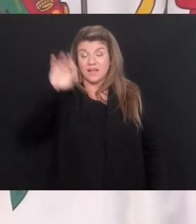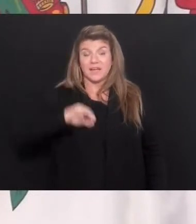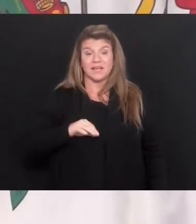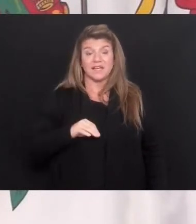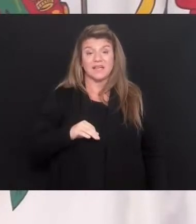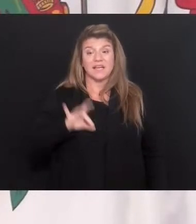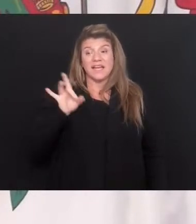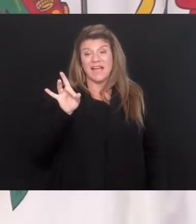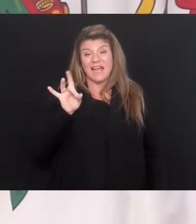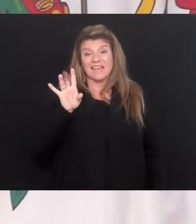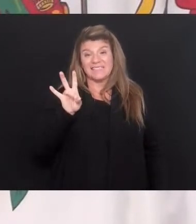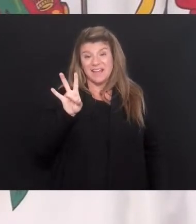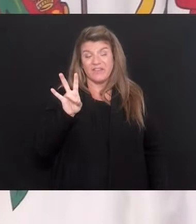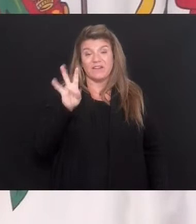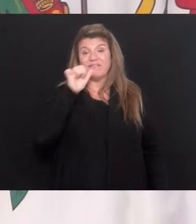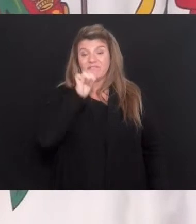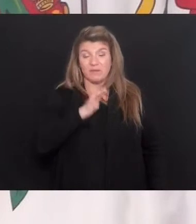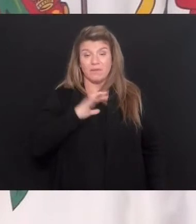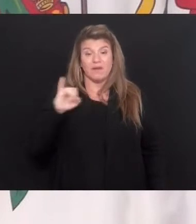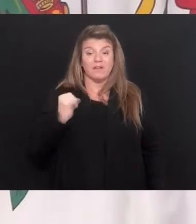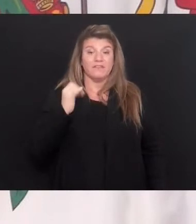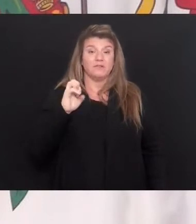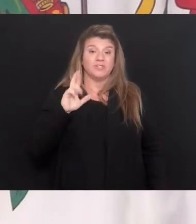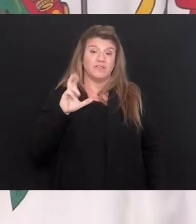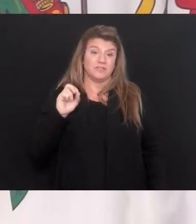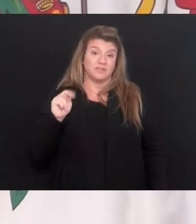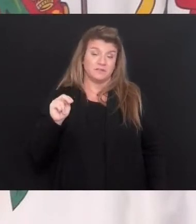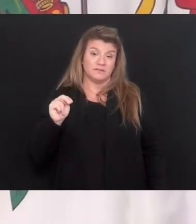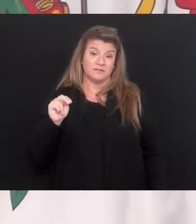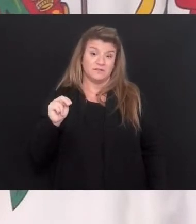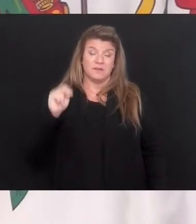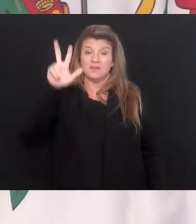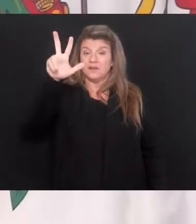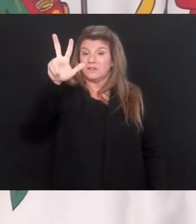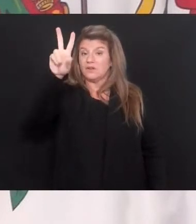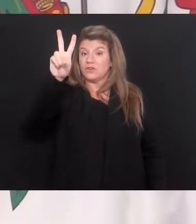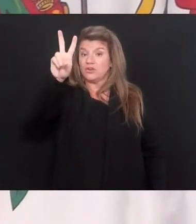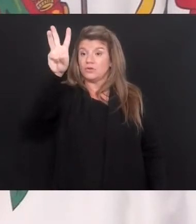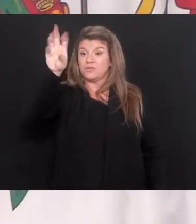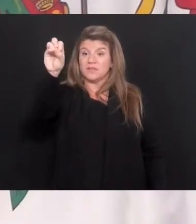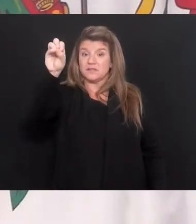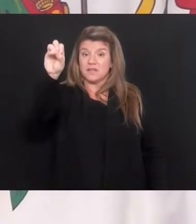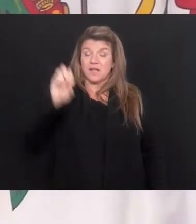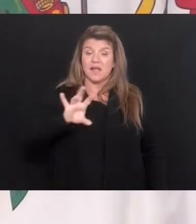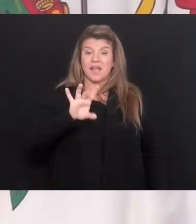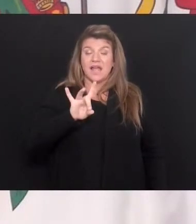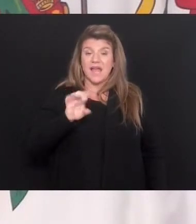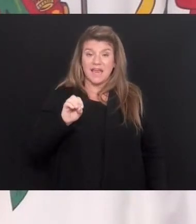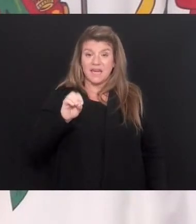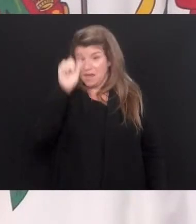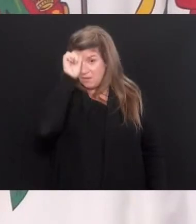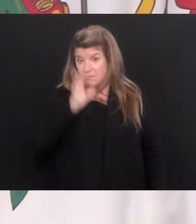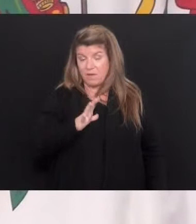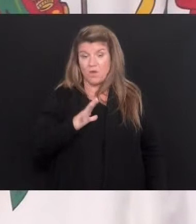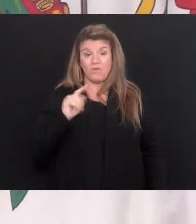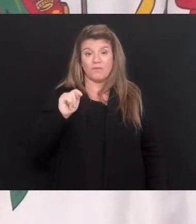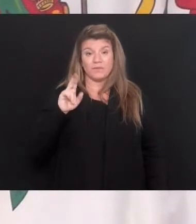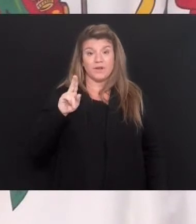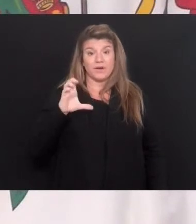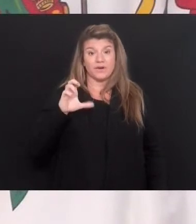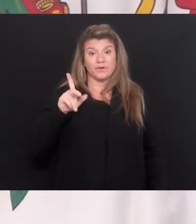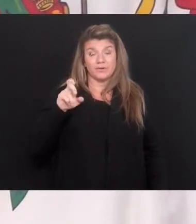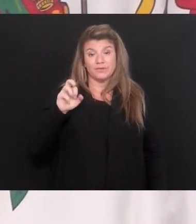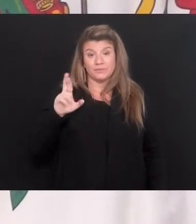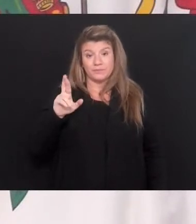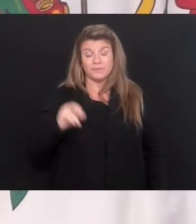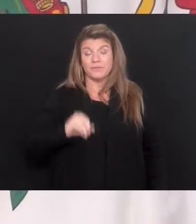an 87-year-old female from Jefferson County. The 3,260th death is an 80-year-old male from Tucker County.